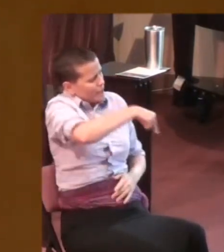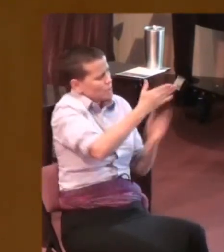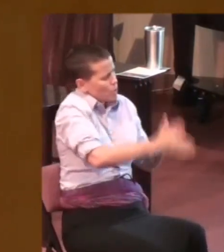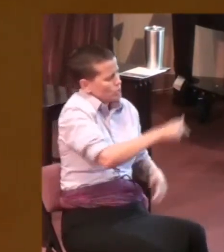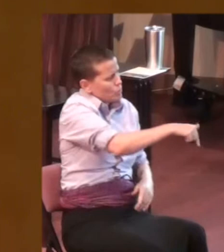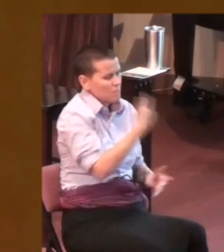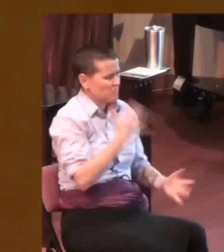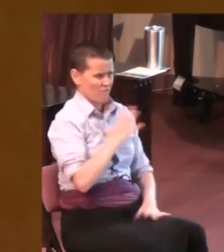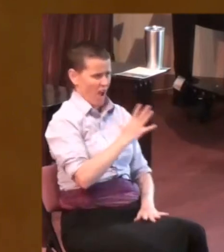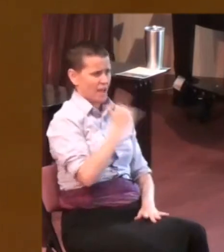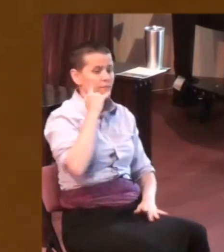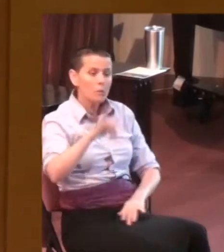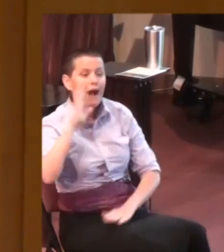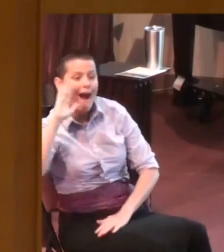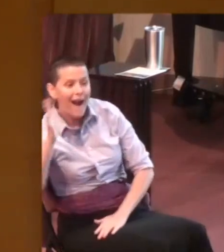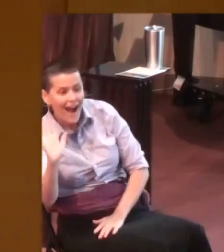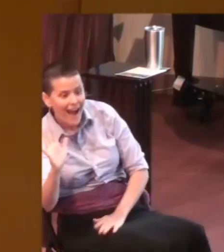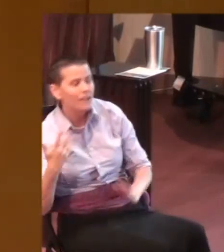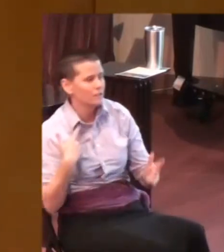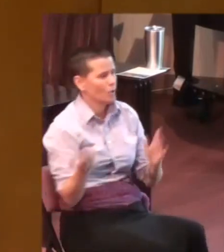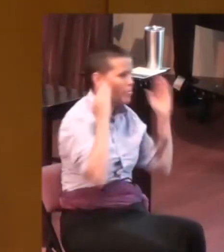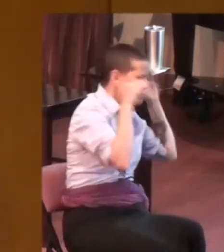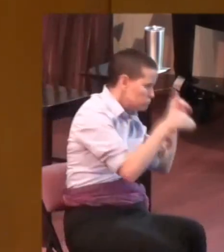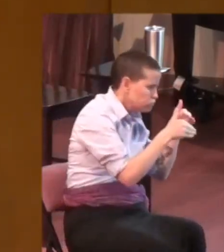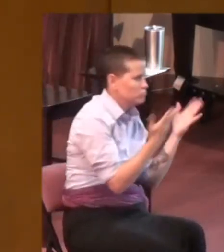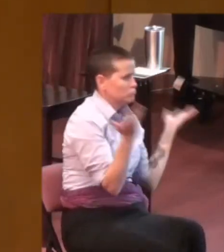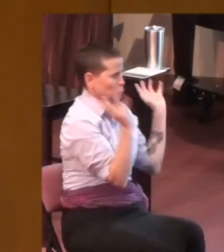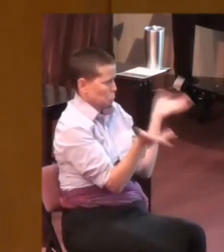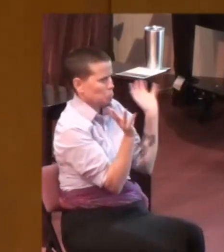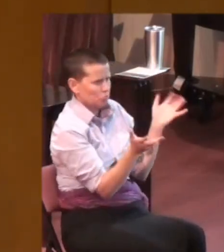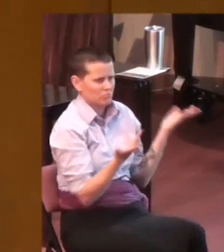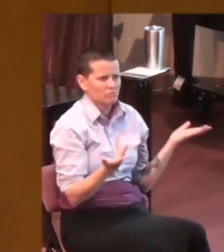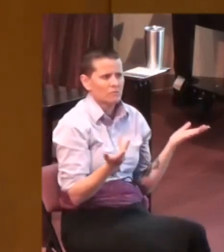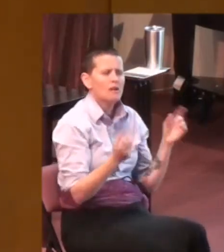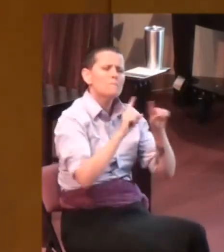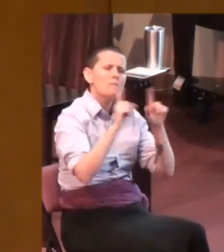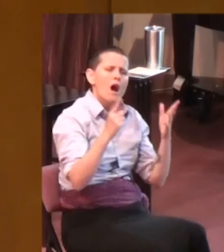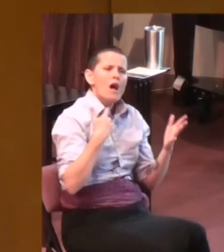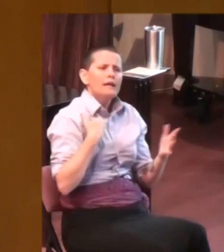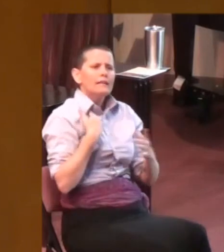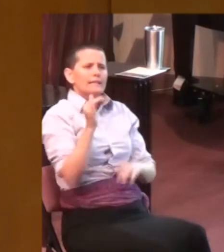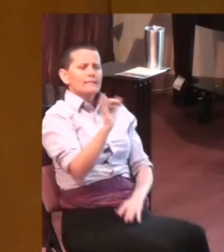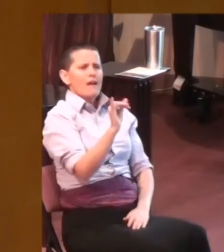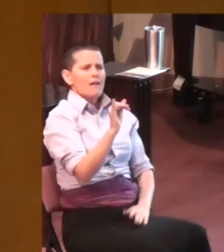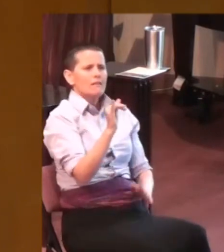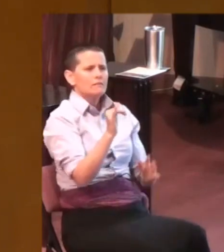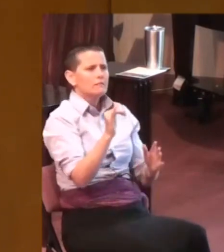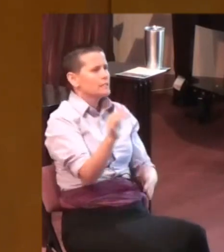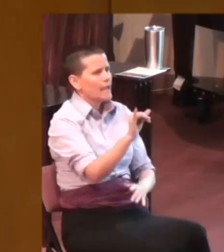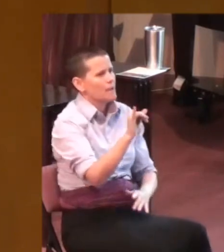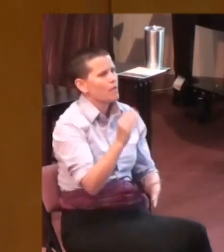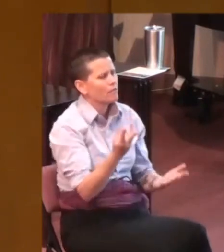two things in us. We live in two realms. That deep sea diver lives in the stillness of the presence of God. It's